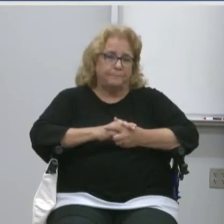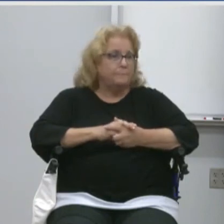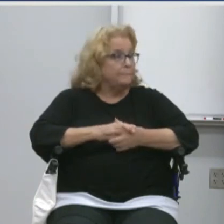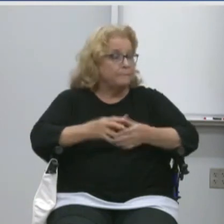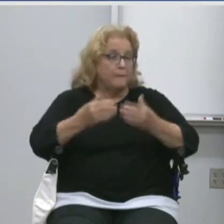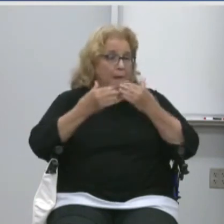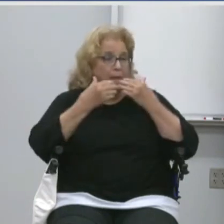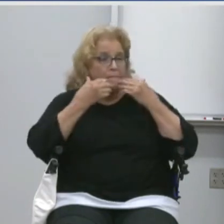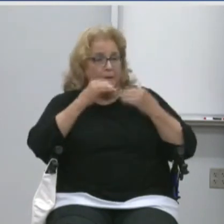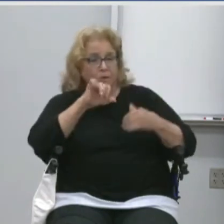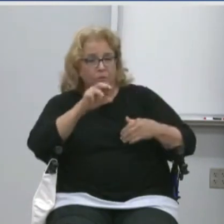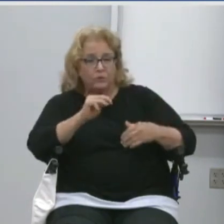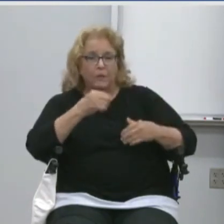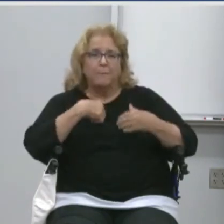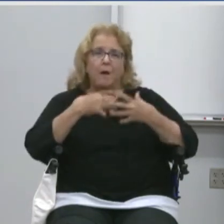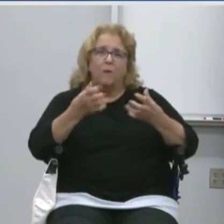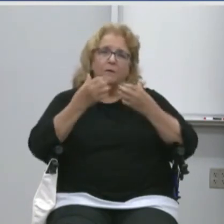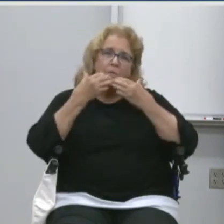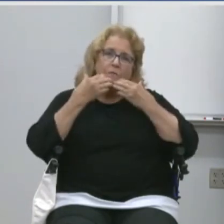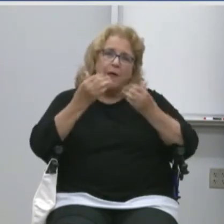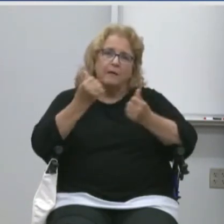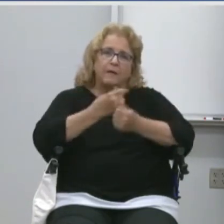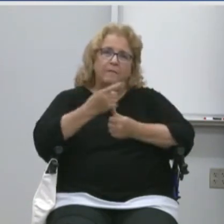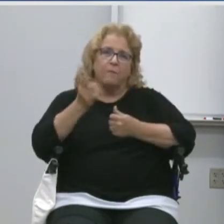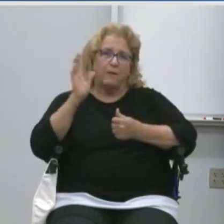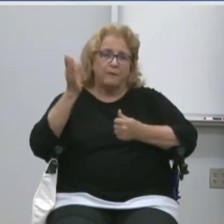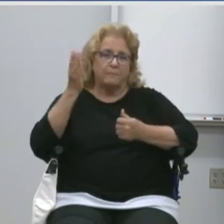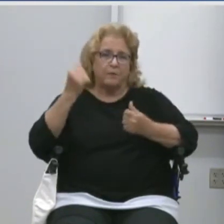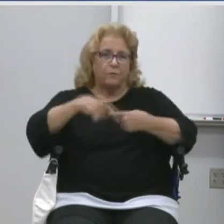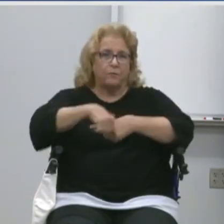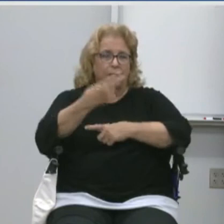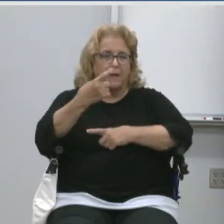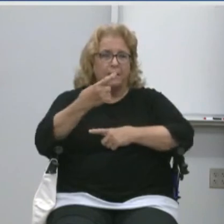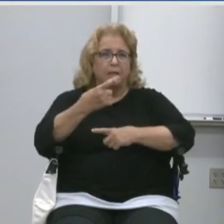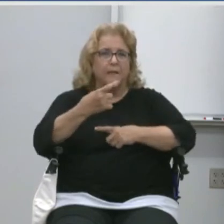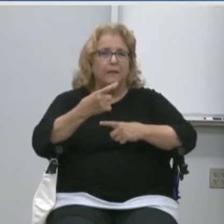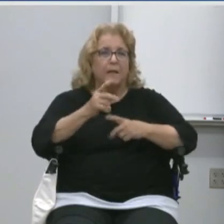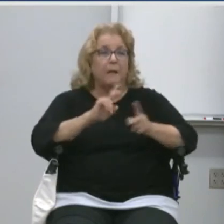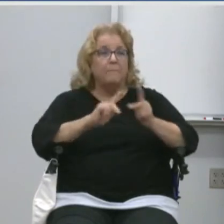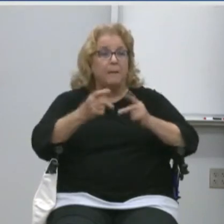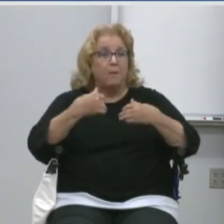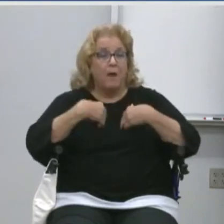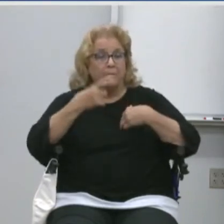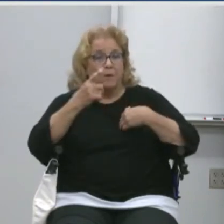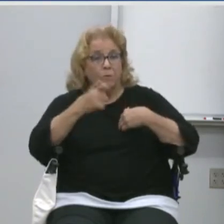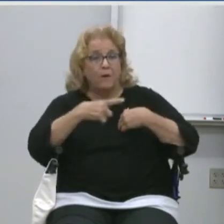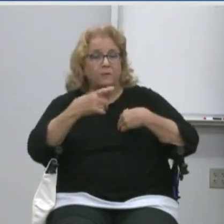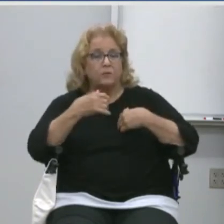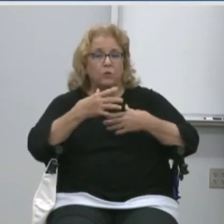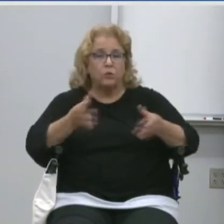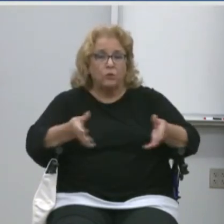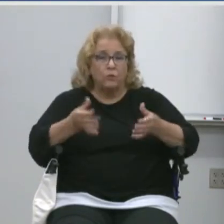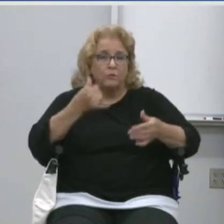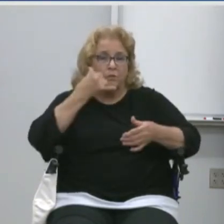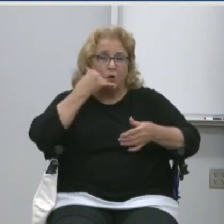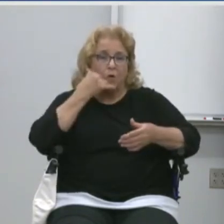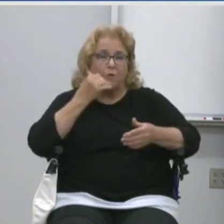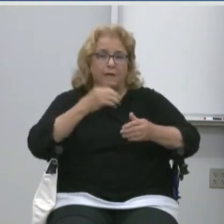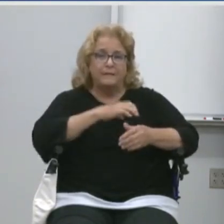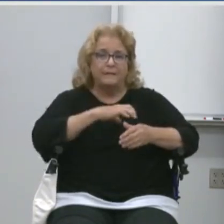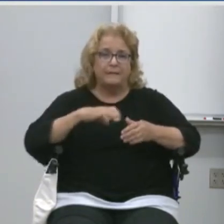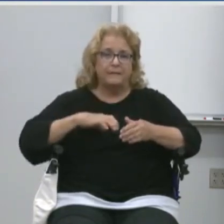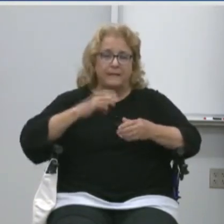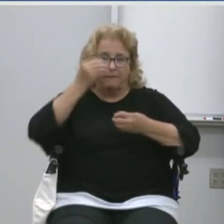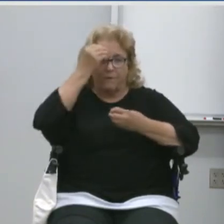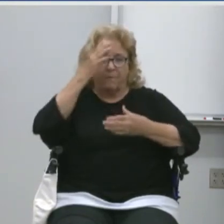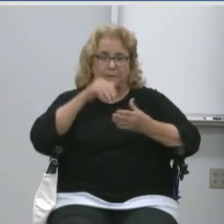Thank you, Jim. I'd like to thank all our speakers. Individuals with questions are encouraged to call the Citizens Information Center. That number